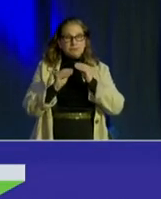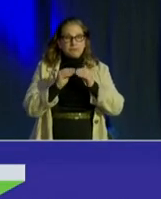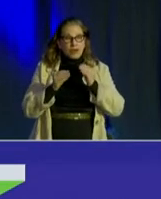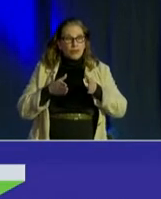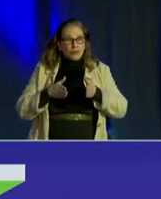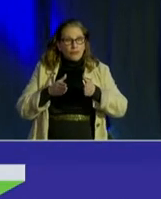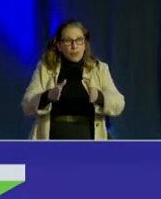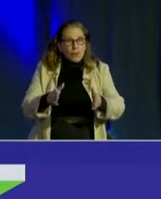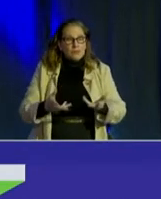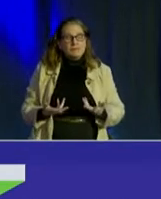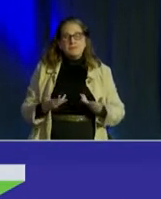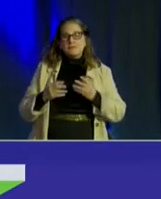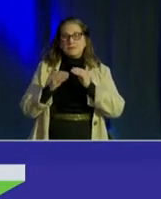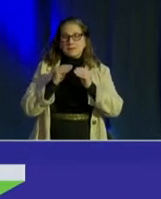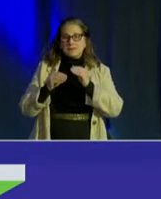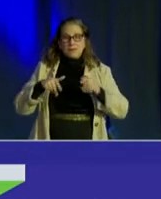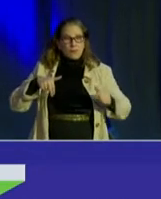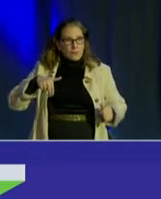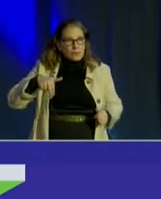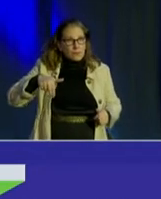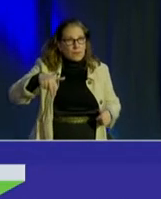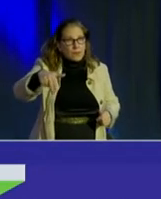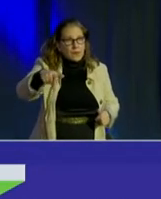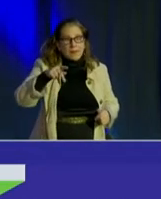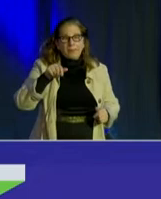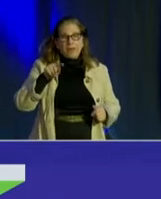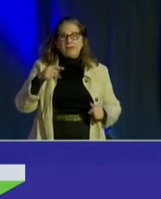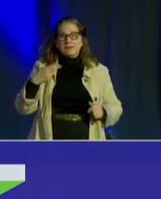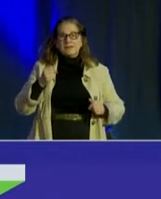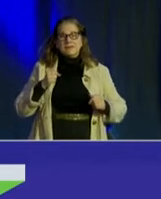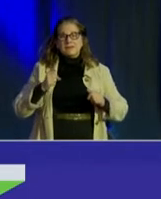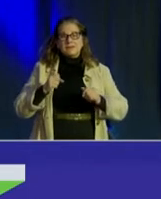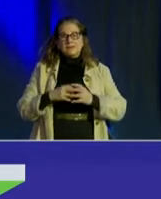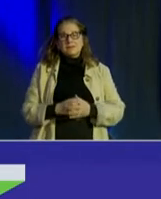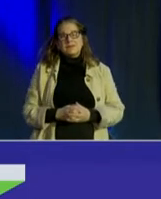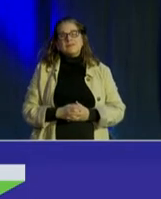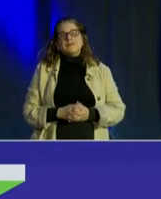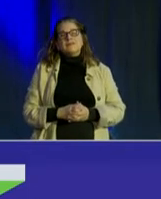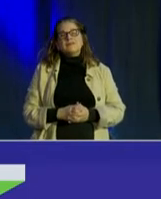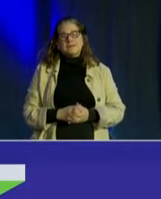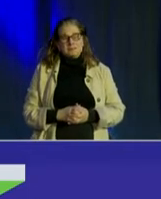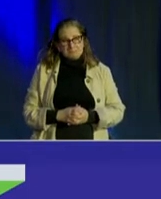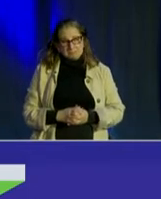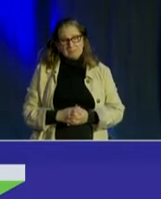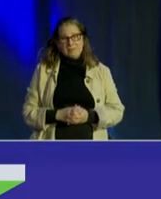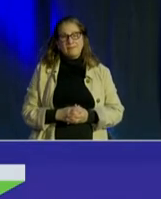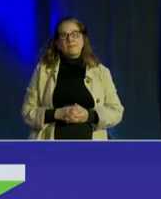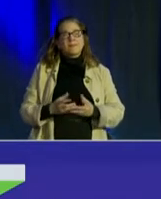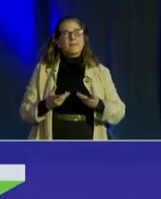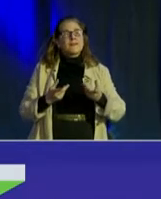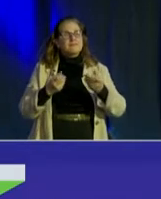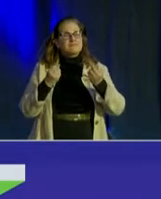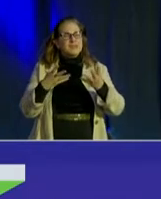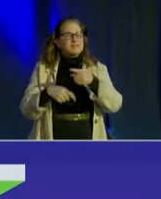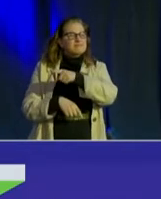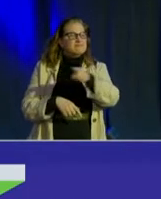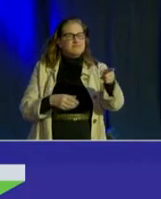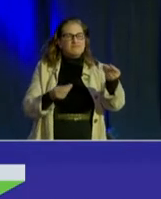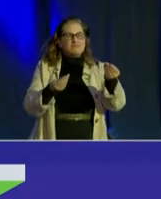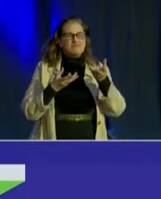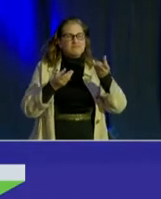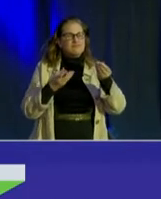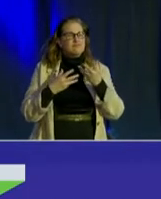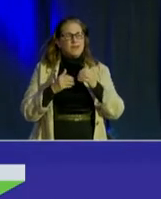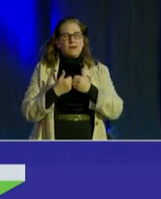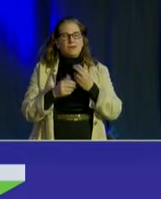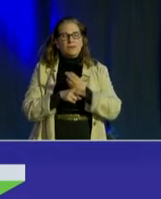Later on, you're going to tell us how you think we should best allocate our resources to meet your priorities. And before you do